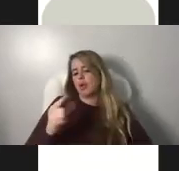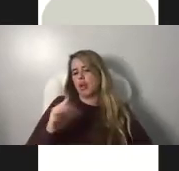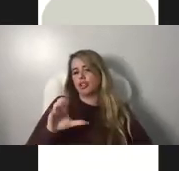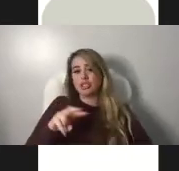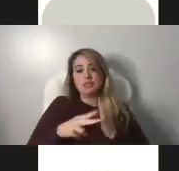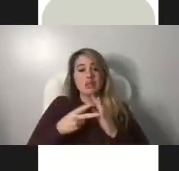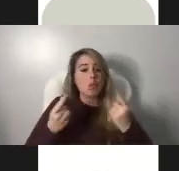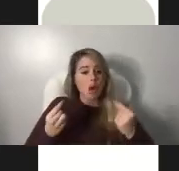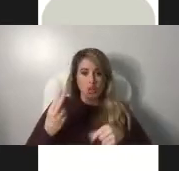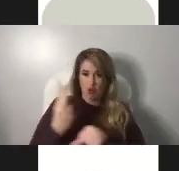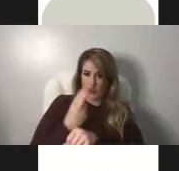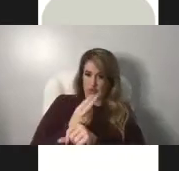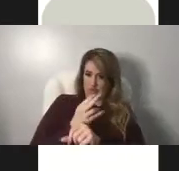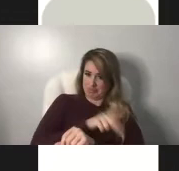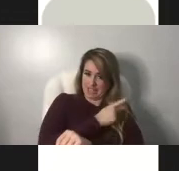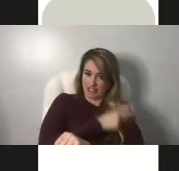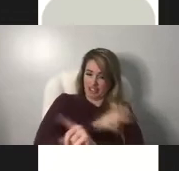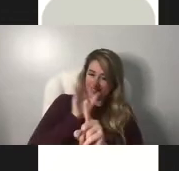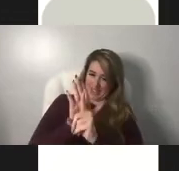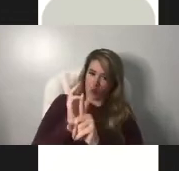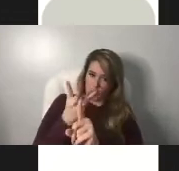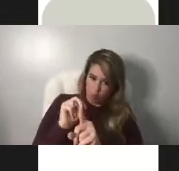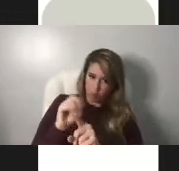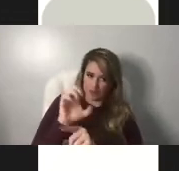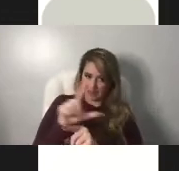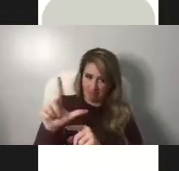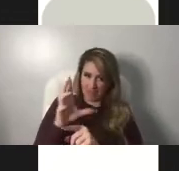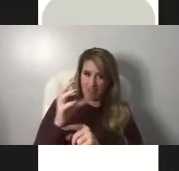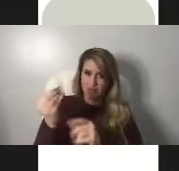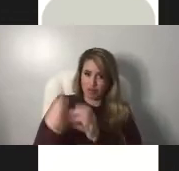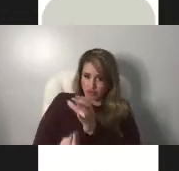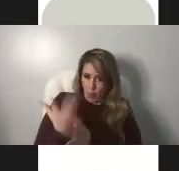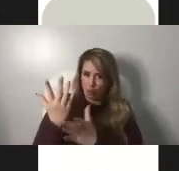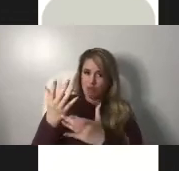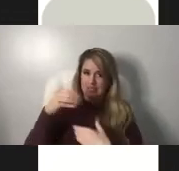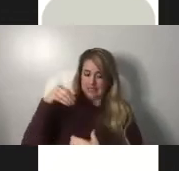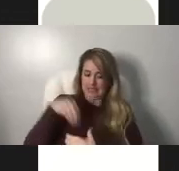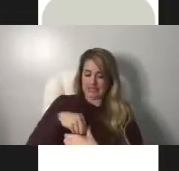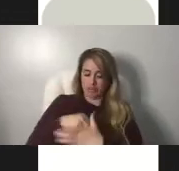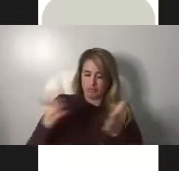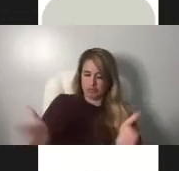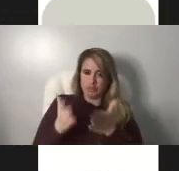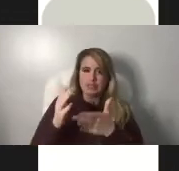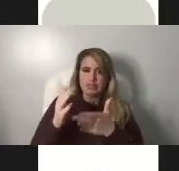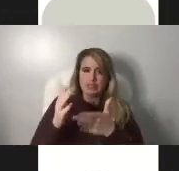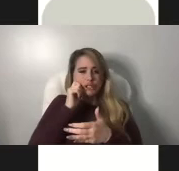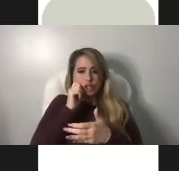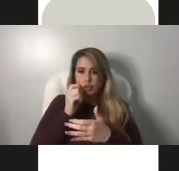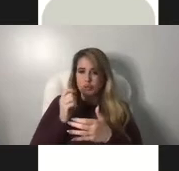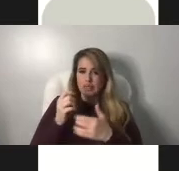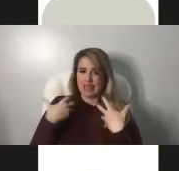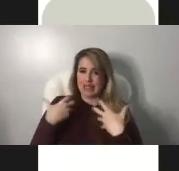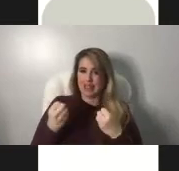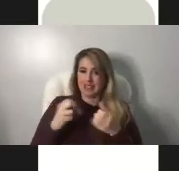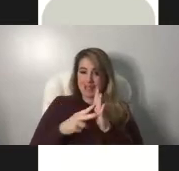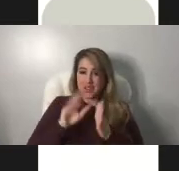patient's own cells and their own growth factors to promote tissue healing. So this sounds awesome, right? You can extract something from your own